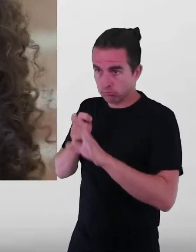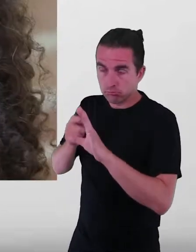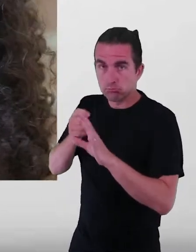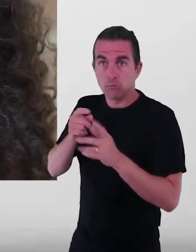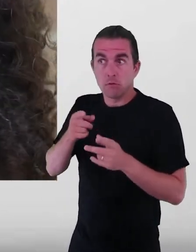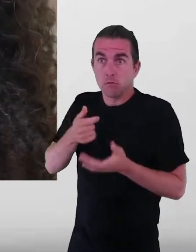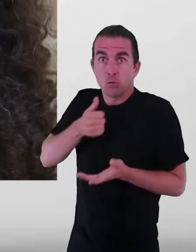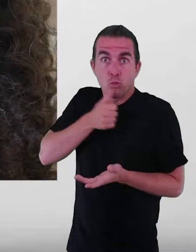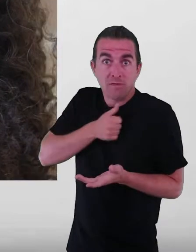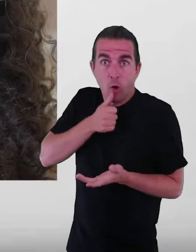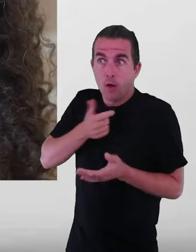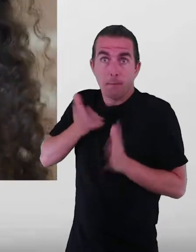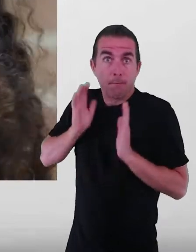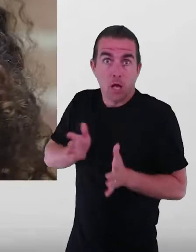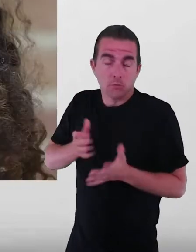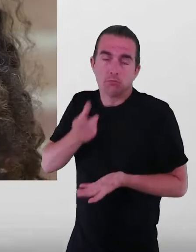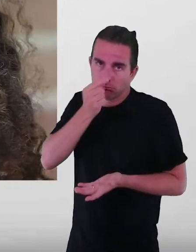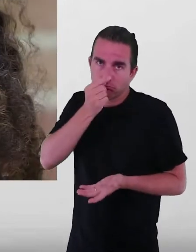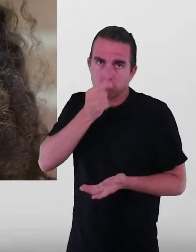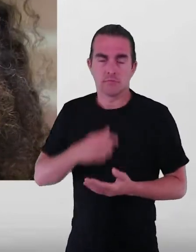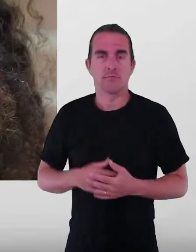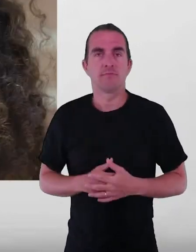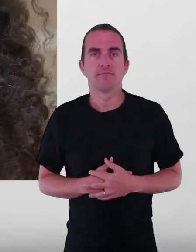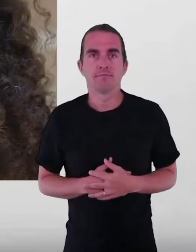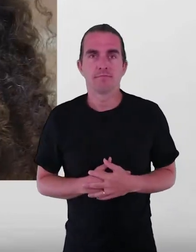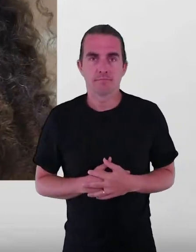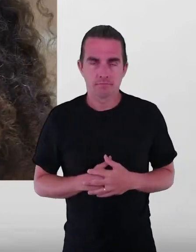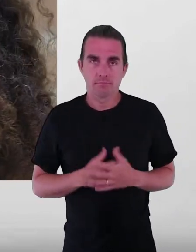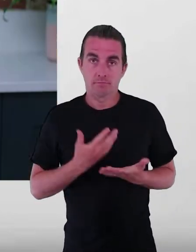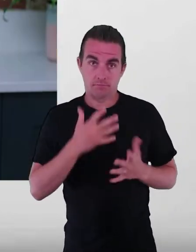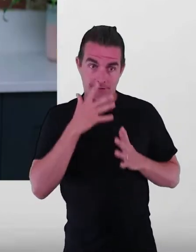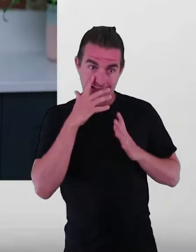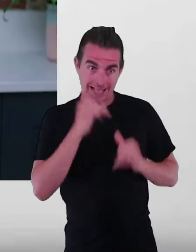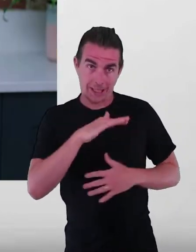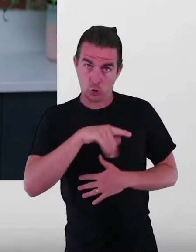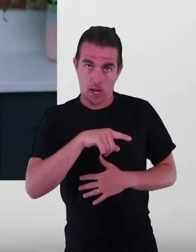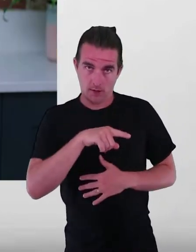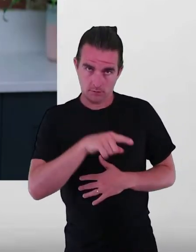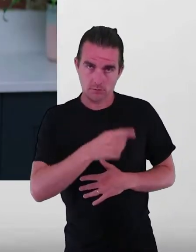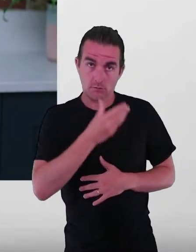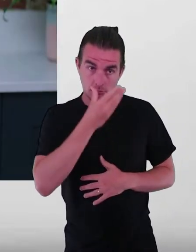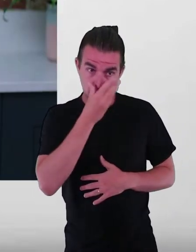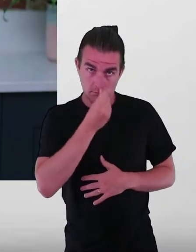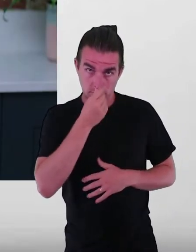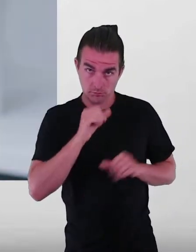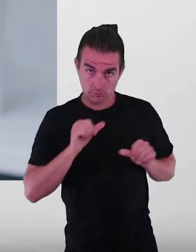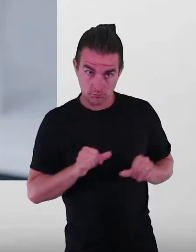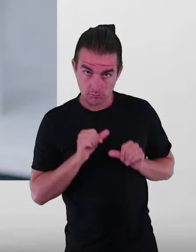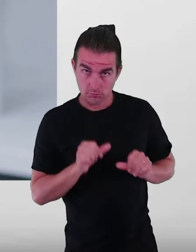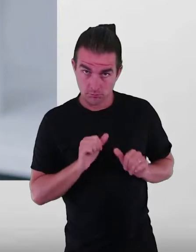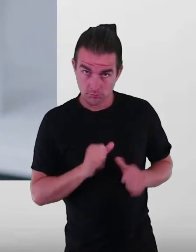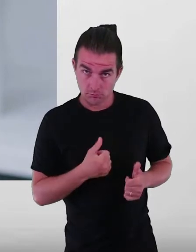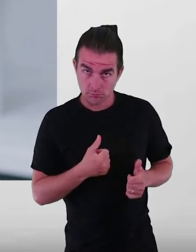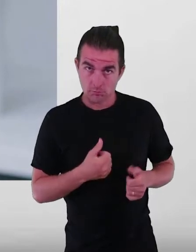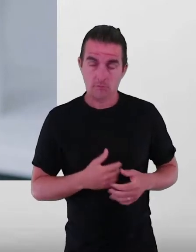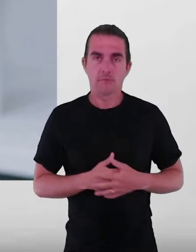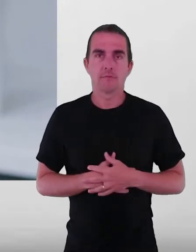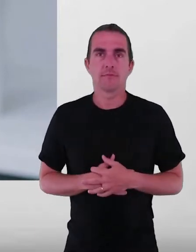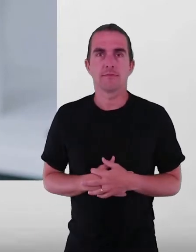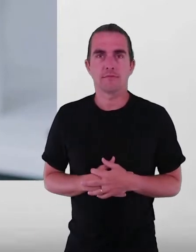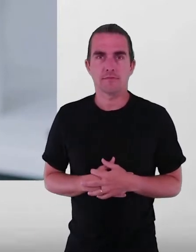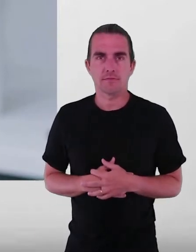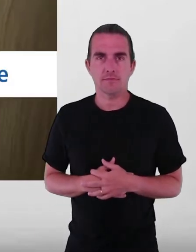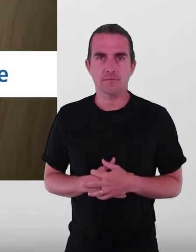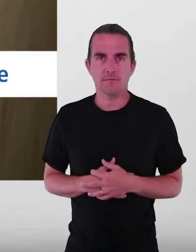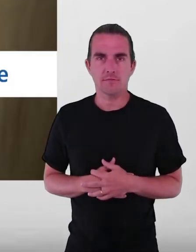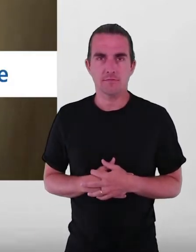the adult may conduct the test if preferred or necessary. If you are testing a child or someone else help them blow their nose if